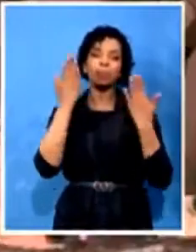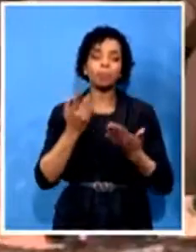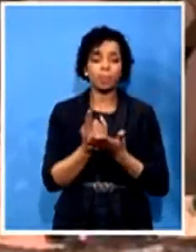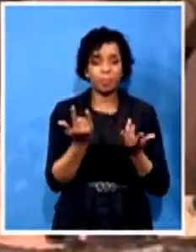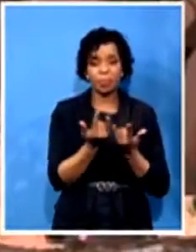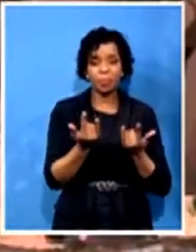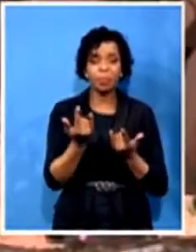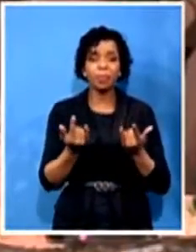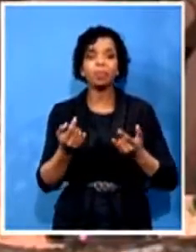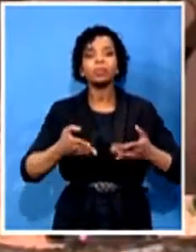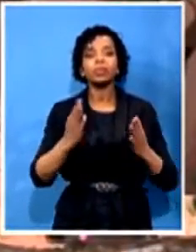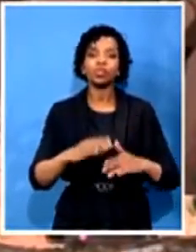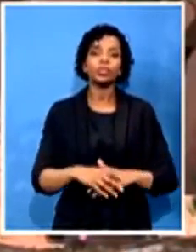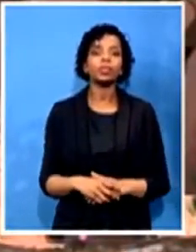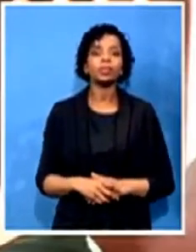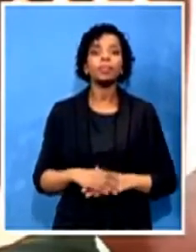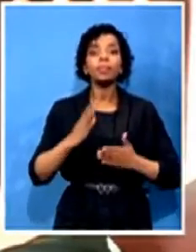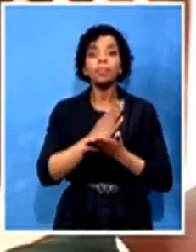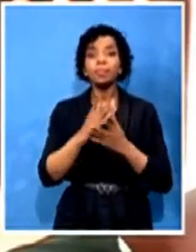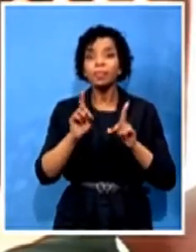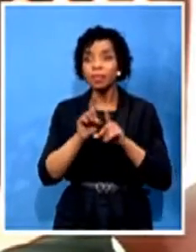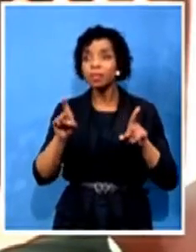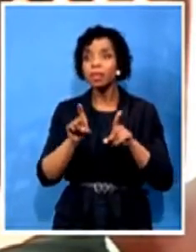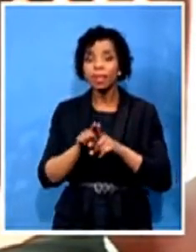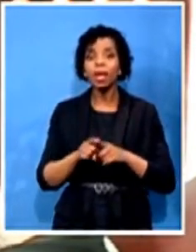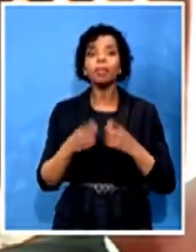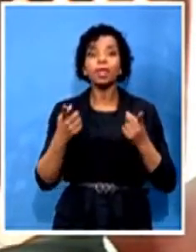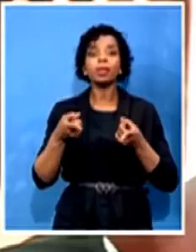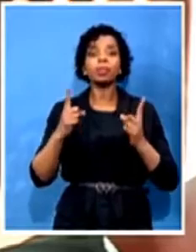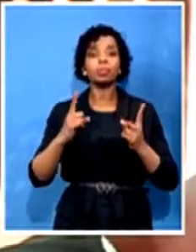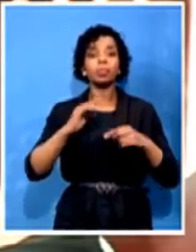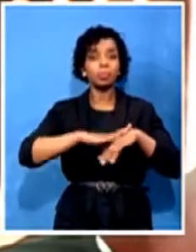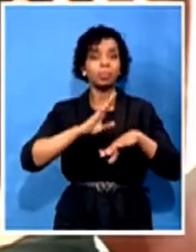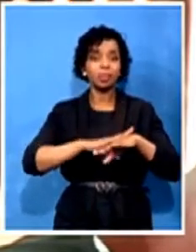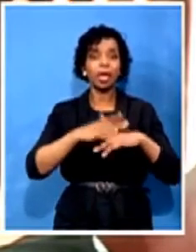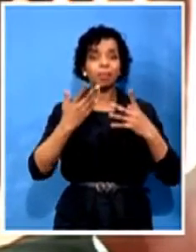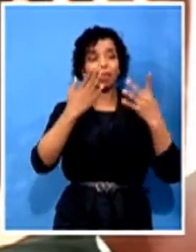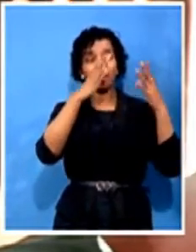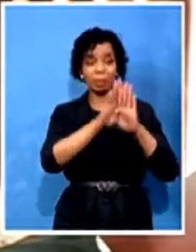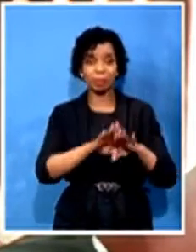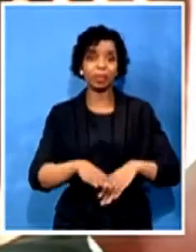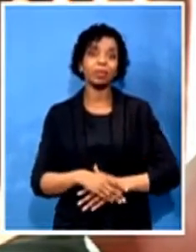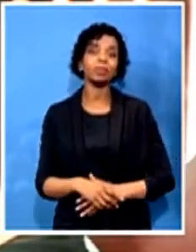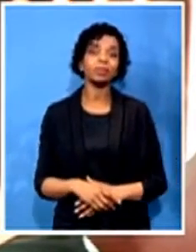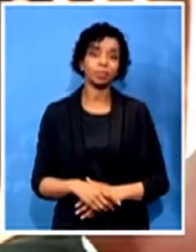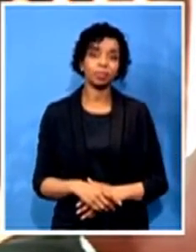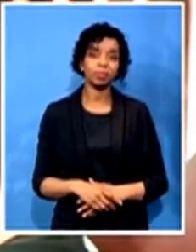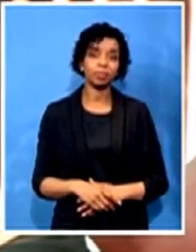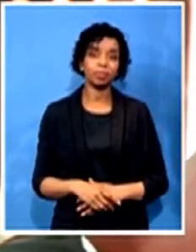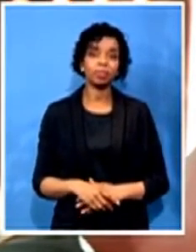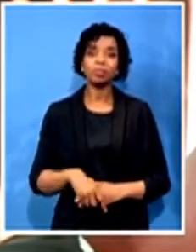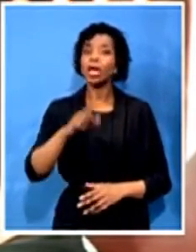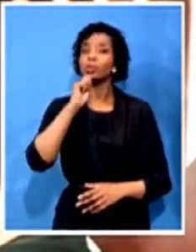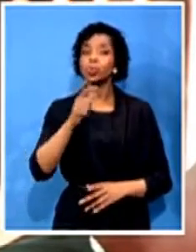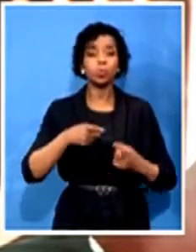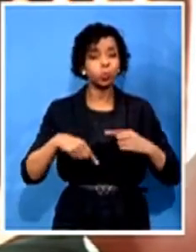threatened by the coronavirus-induced lockdown. Looking to the situation, my mom was struggling to find money for food to feed us,